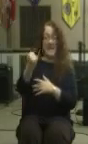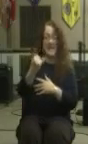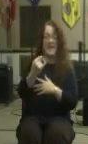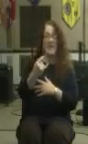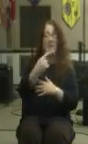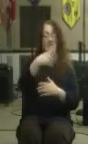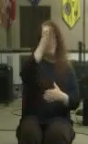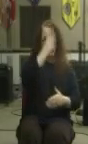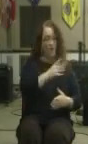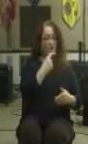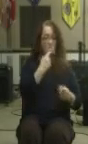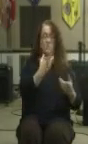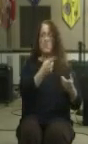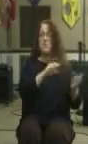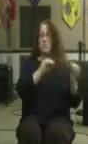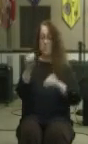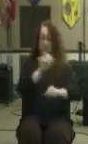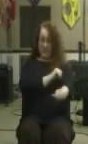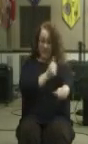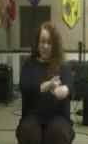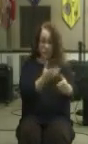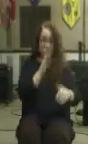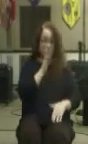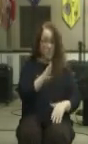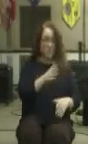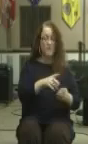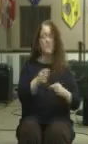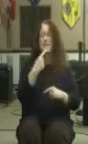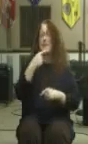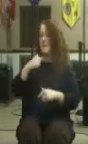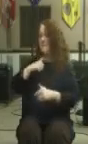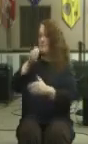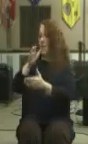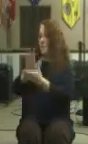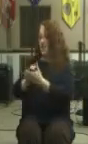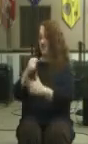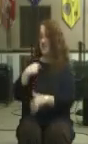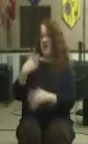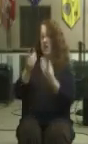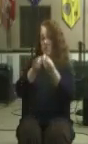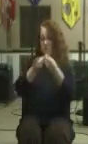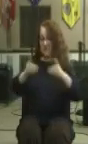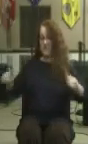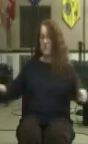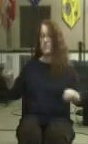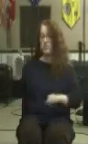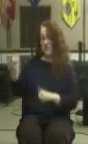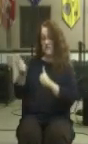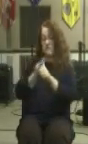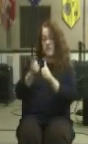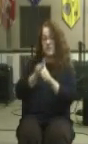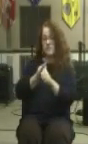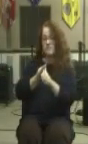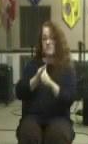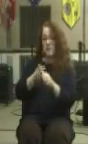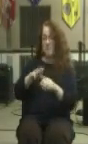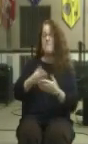us to move to Anniston, would you move? And my wife responded by saying, I will divorce you first.